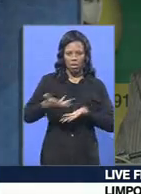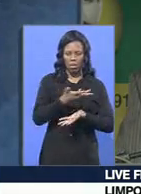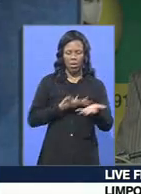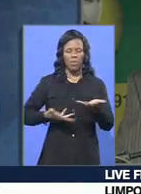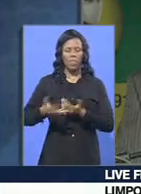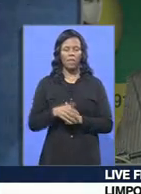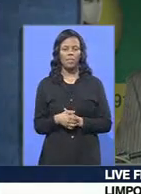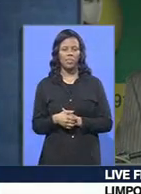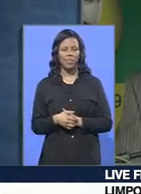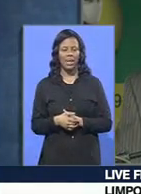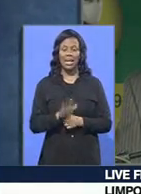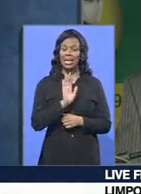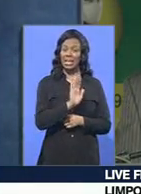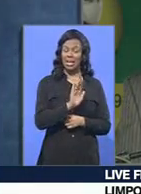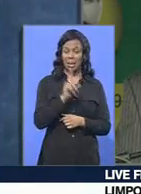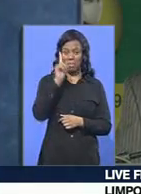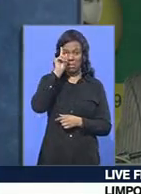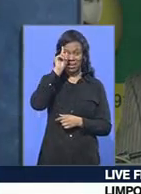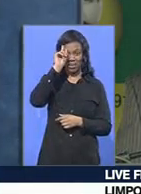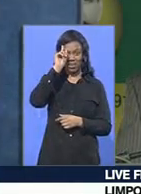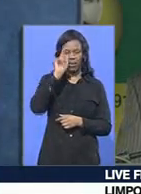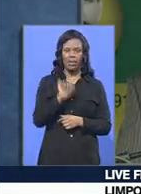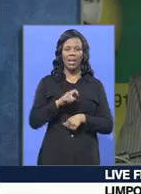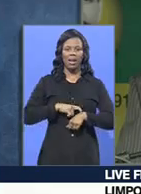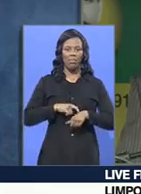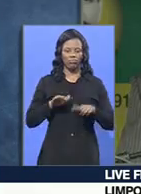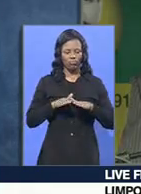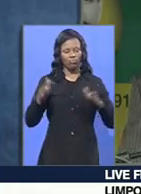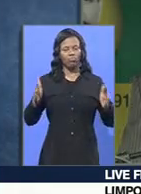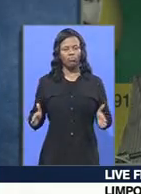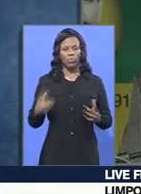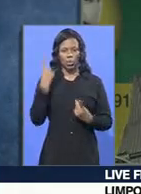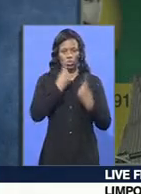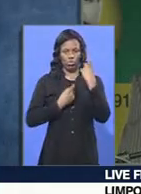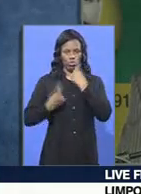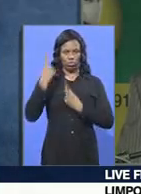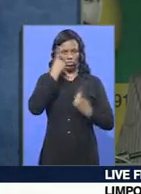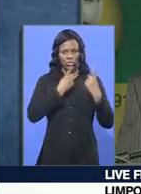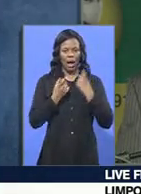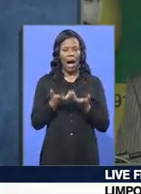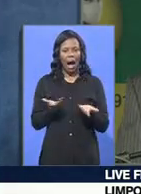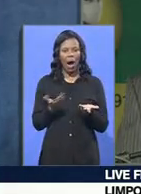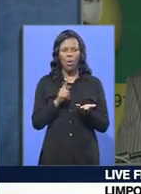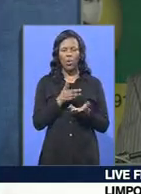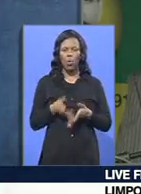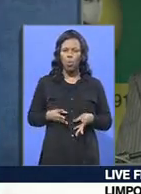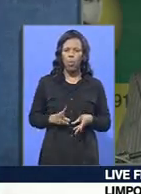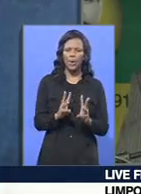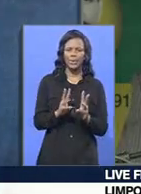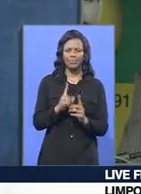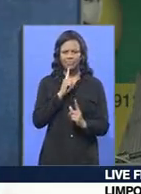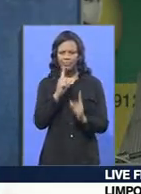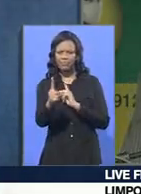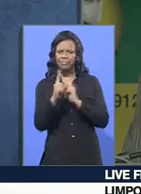Madiba's historic statement from the dock became an exposition of